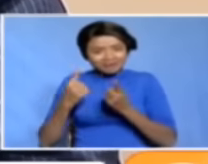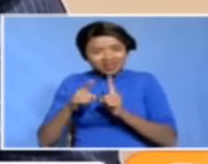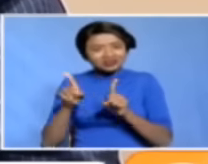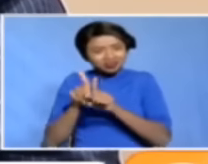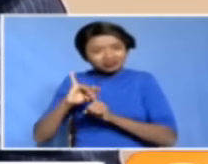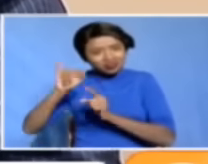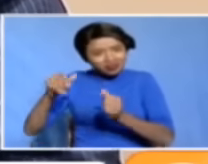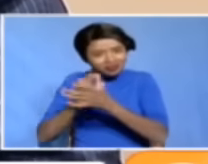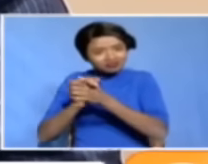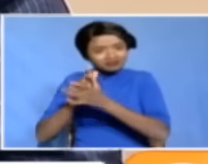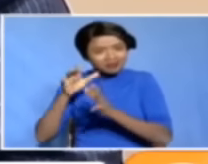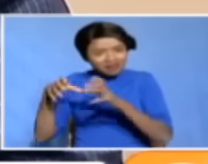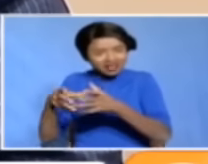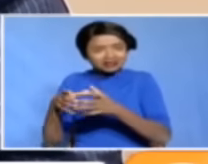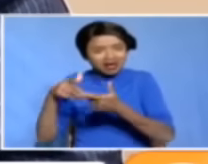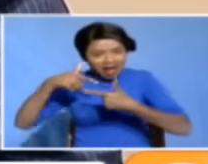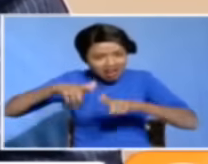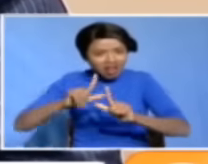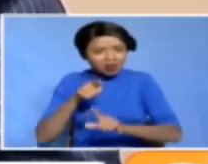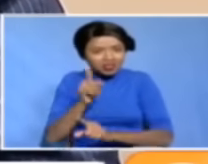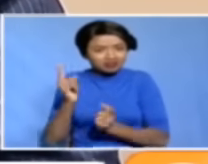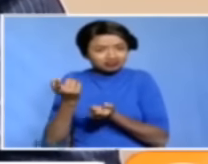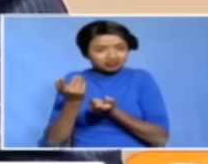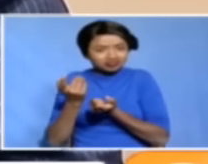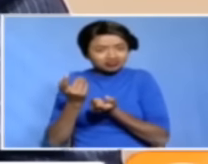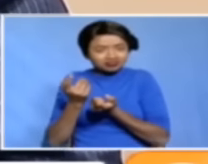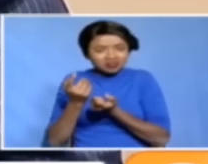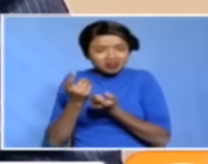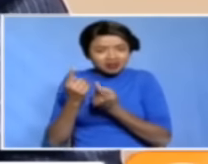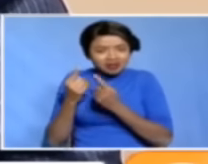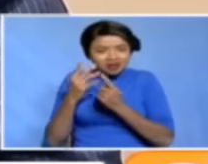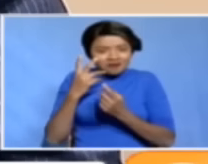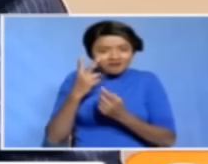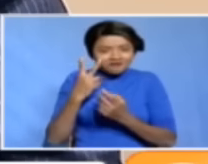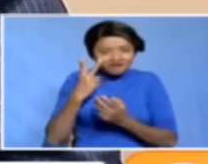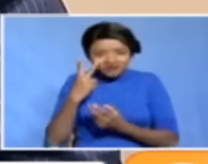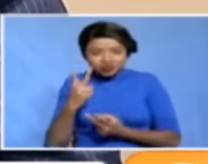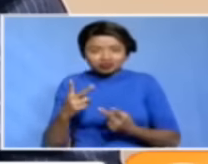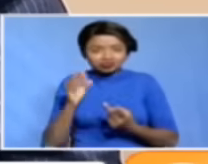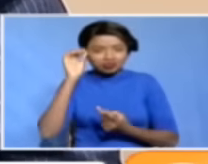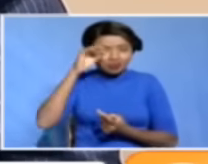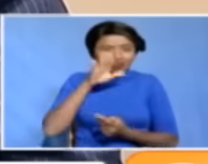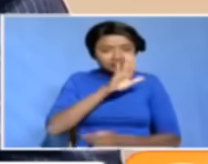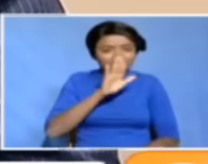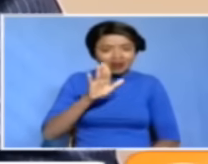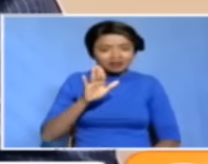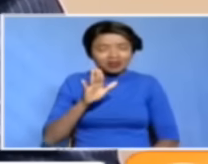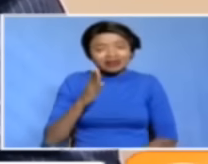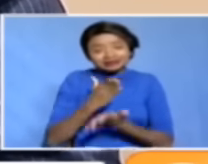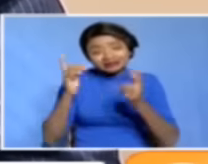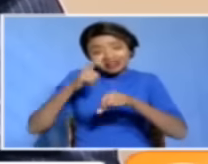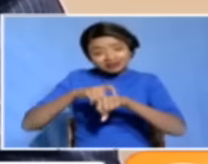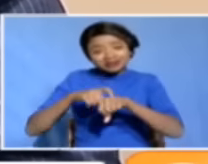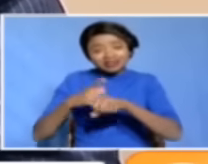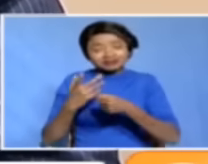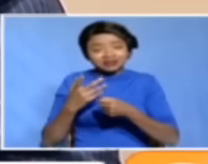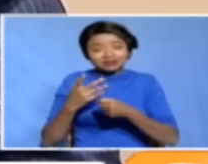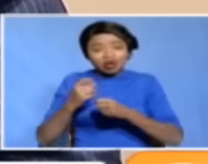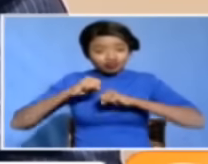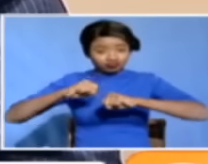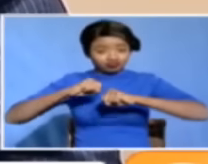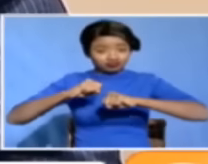to exercise their divergent views. There are times when our rank and file members and our